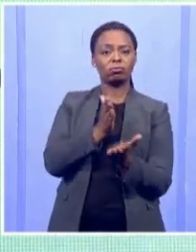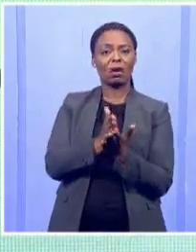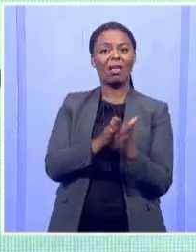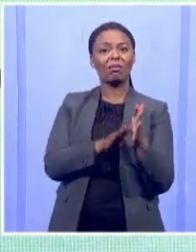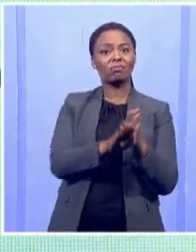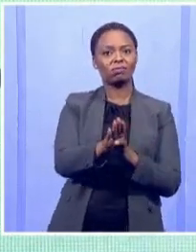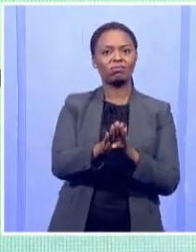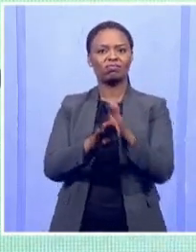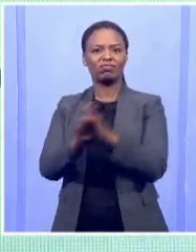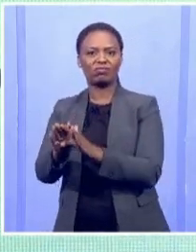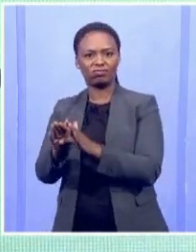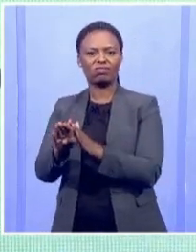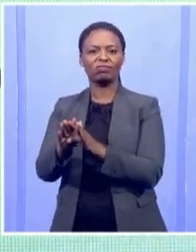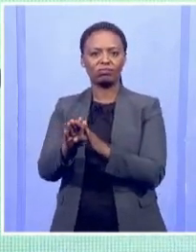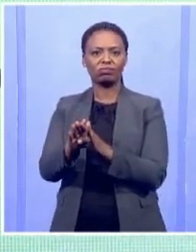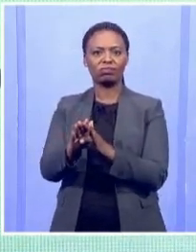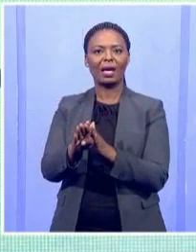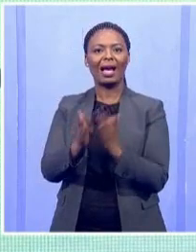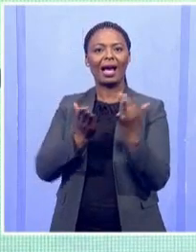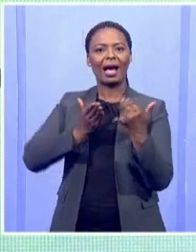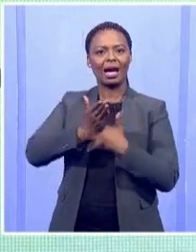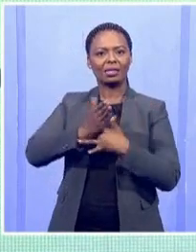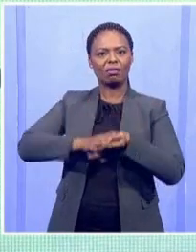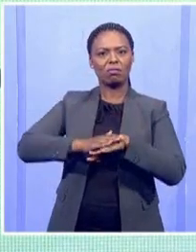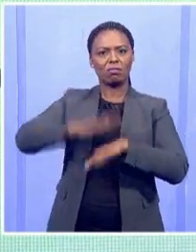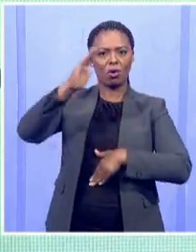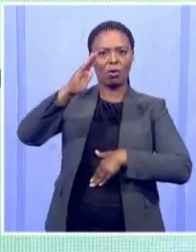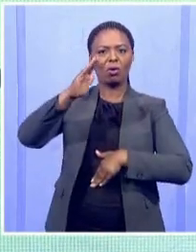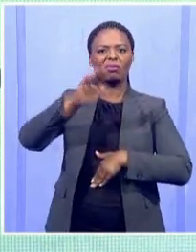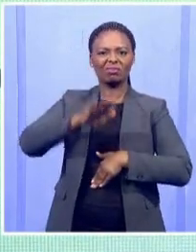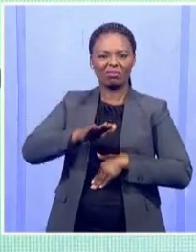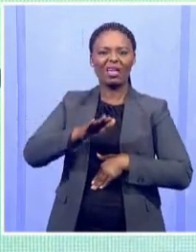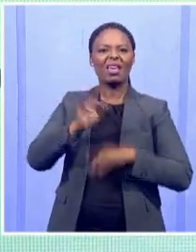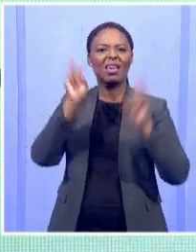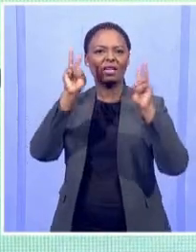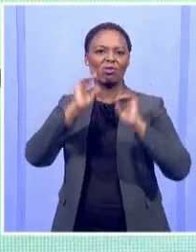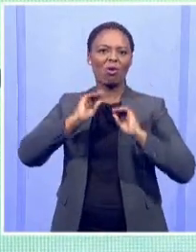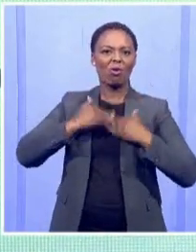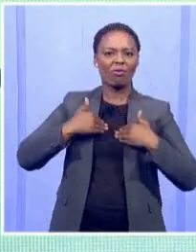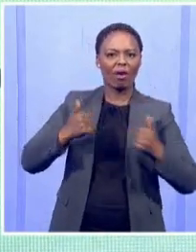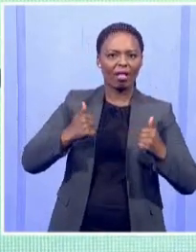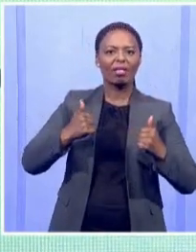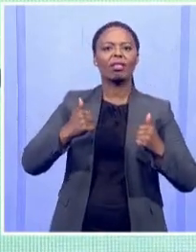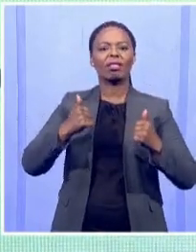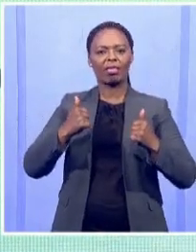and expand access to health education at the basic